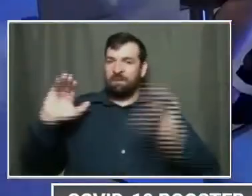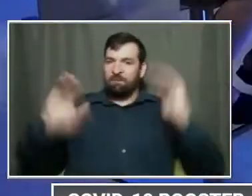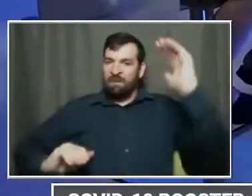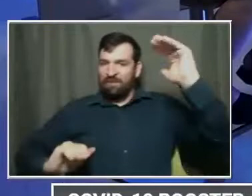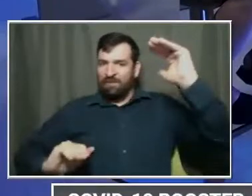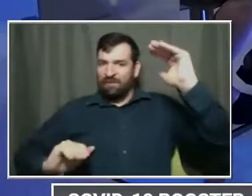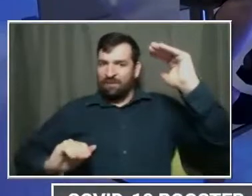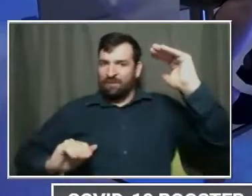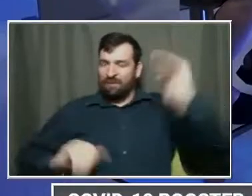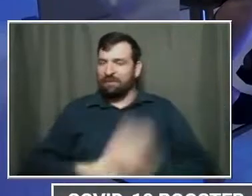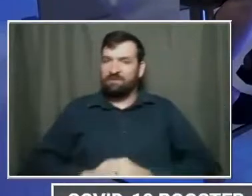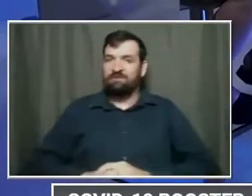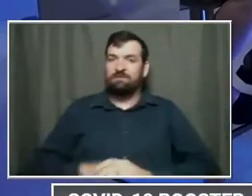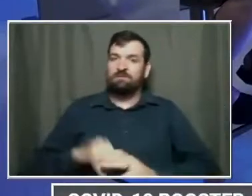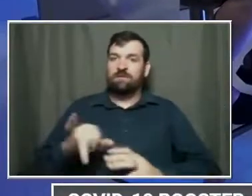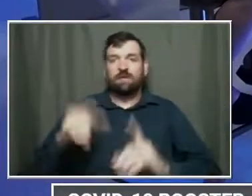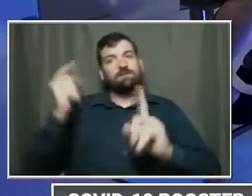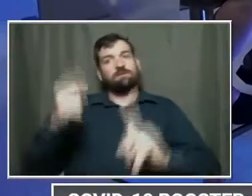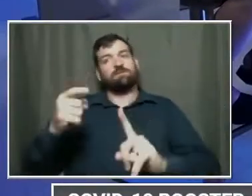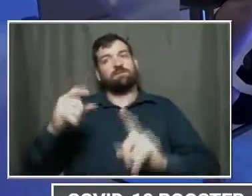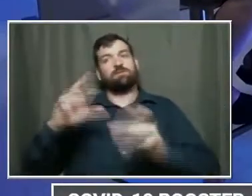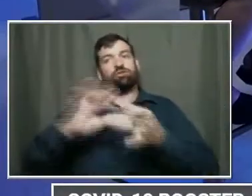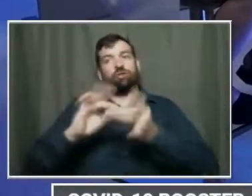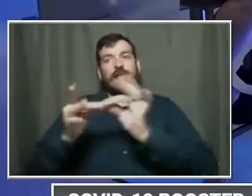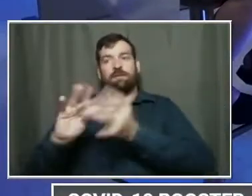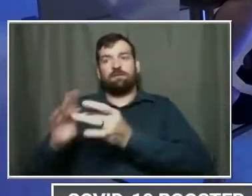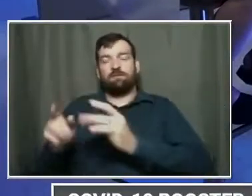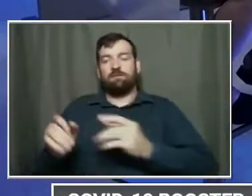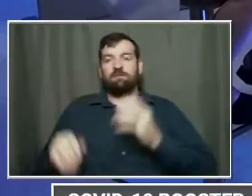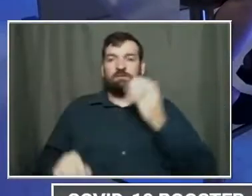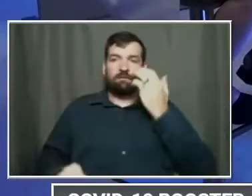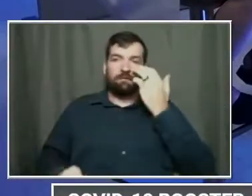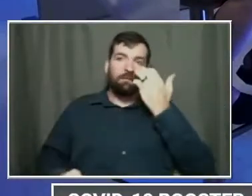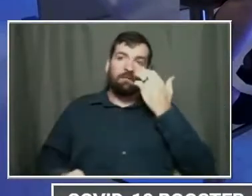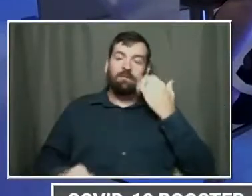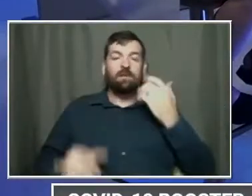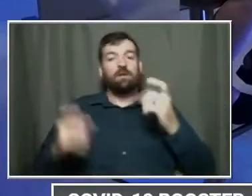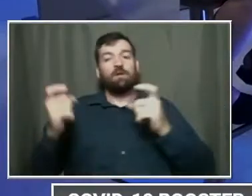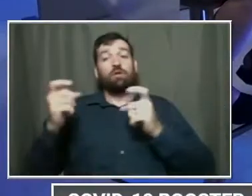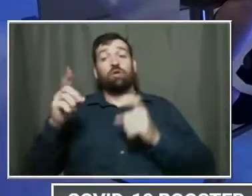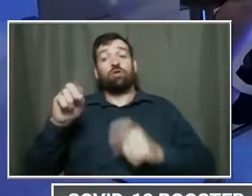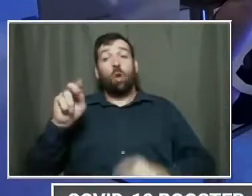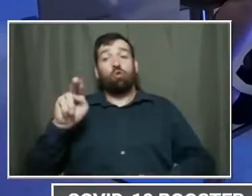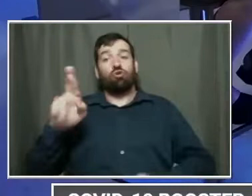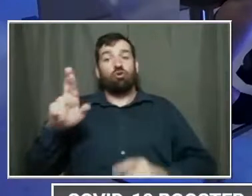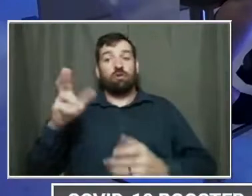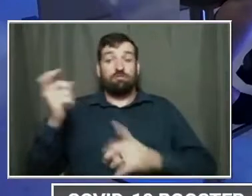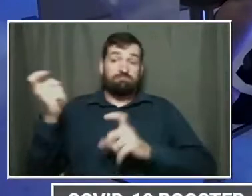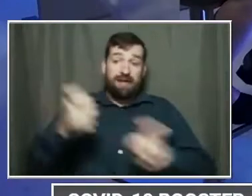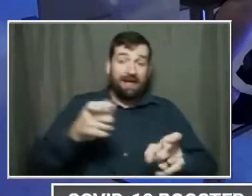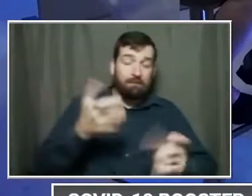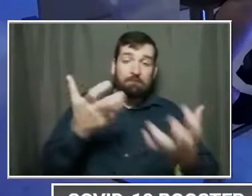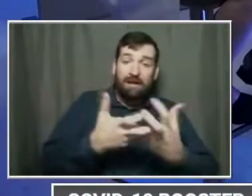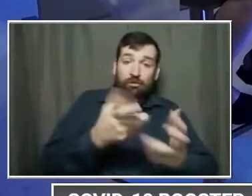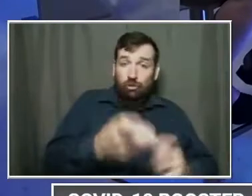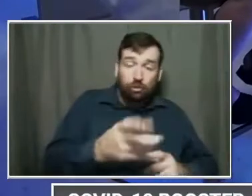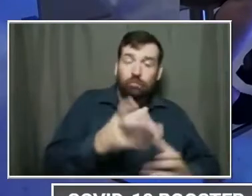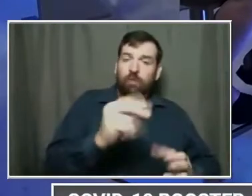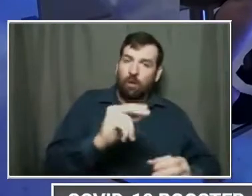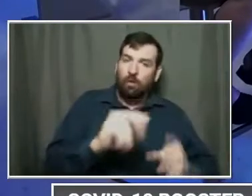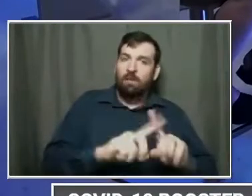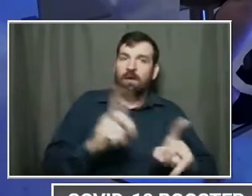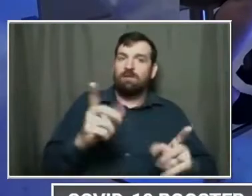difference. So that's the whole idea of the chain. If we explain it, is that you have a donor. It may not match you, but it may match somebody else. So then you might get somebody